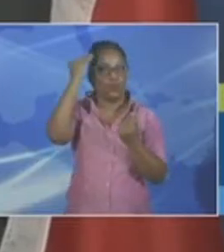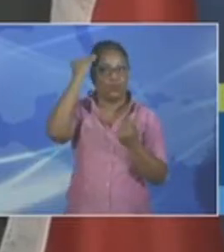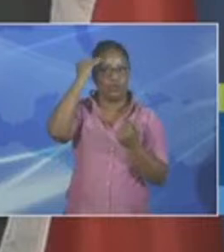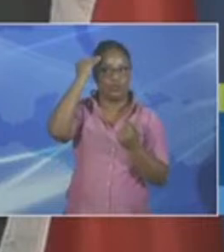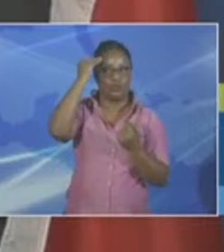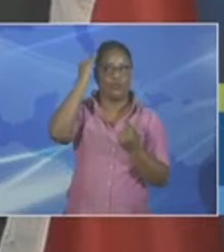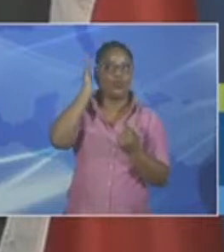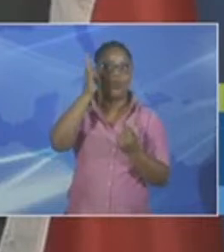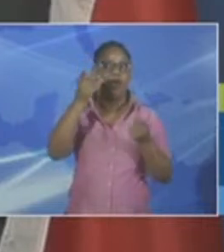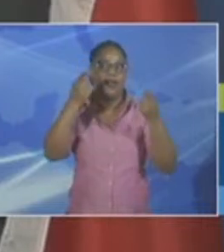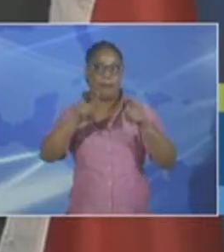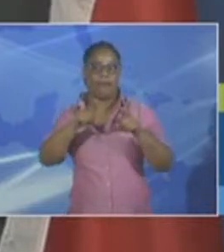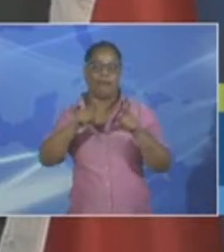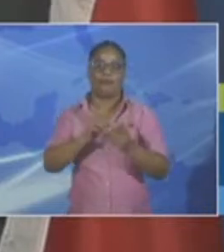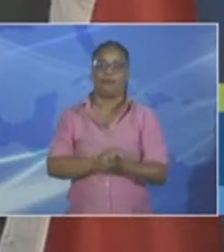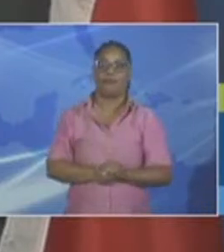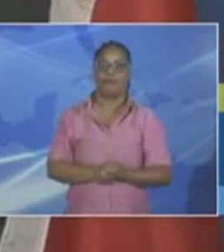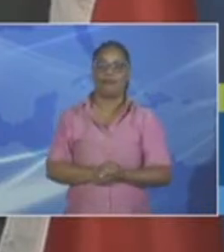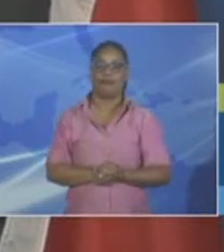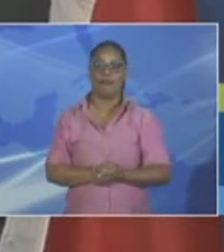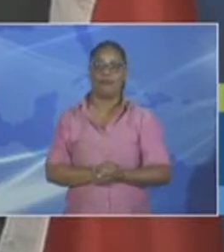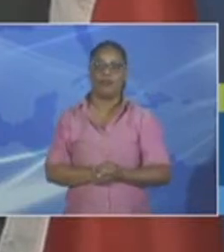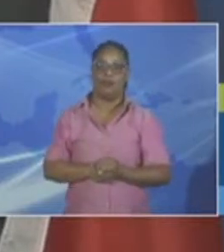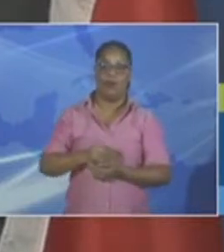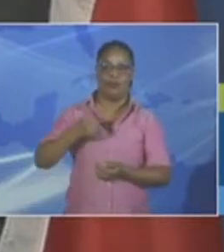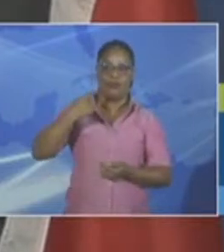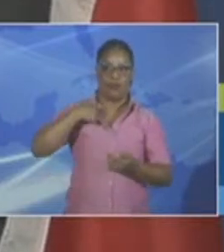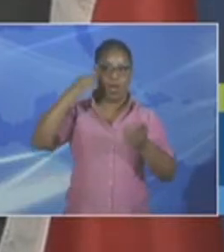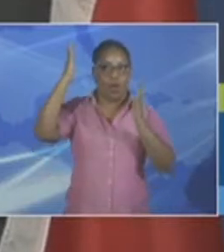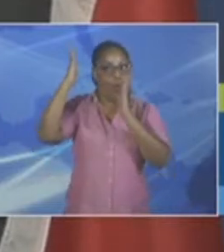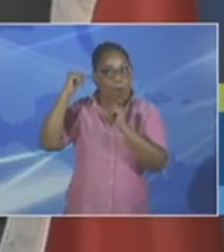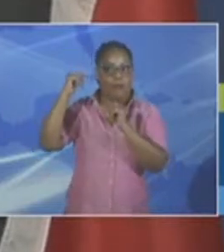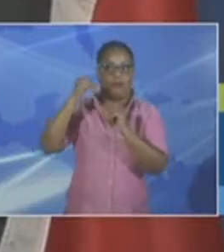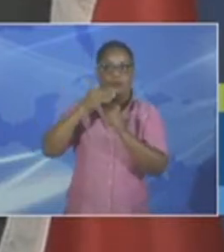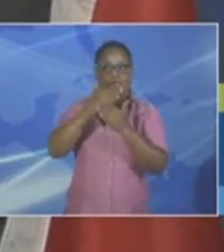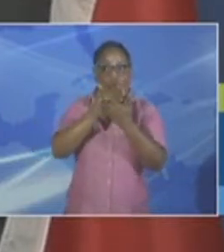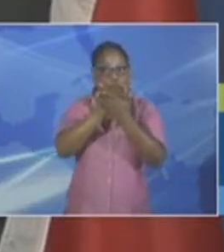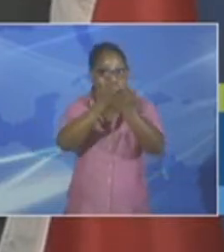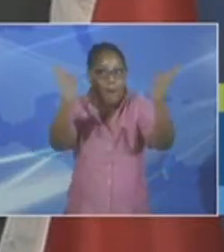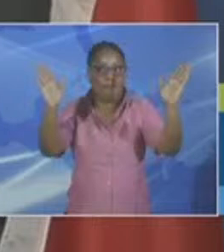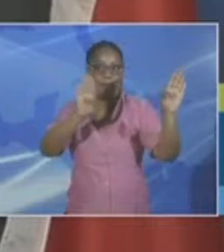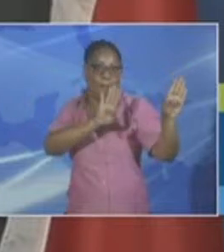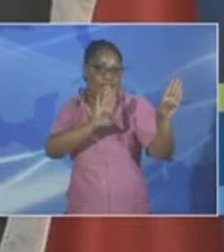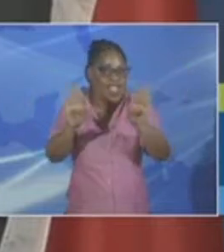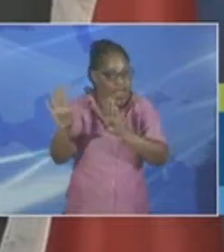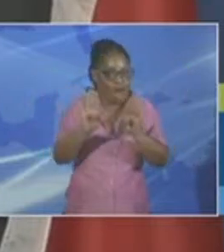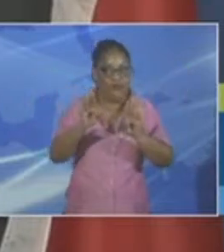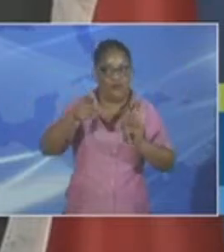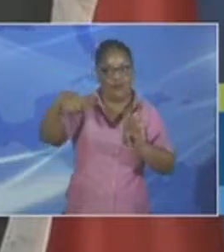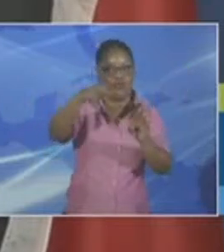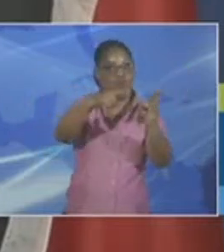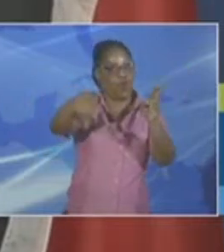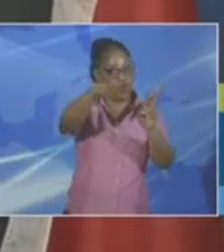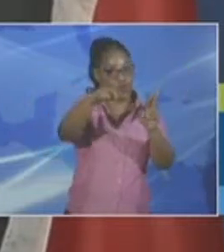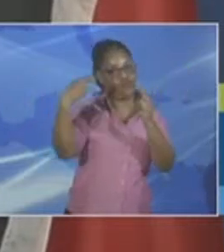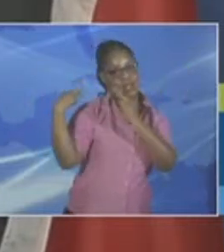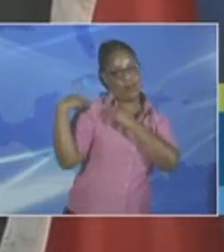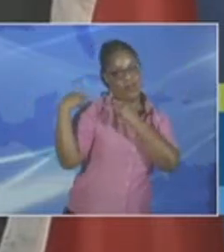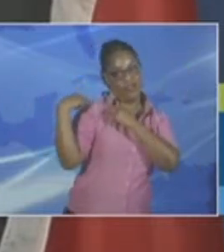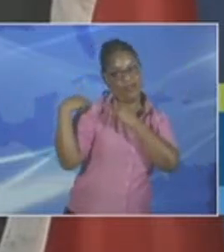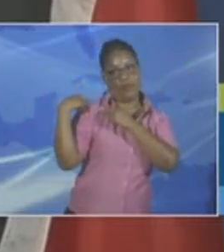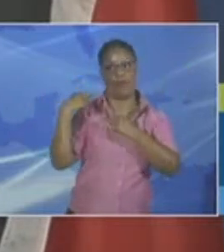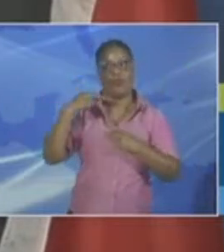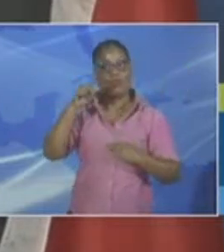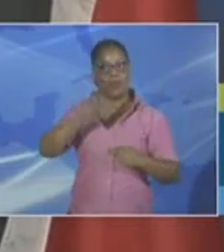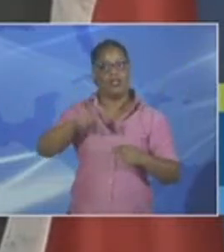expect that we will behave responsibly, because I must tell you, even as we are doing this now,